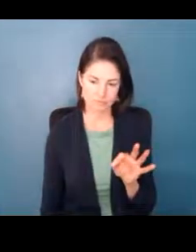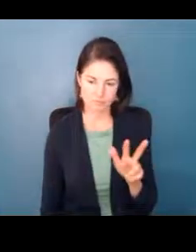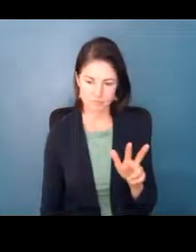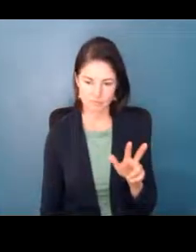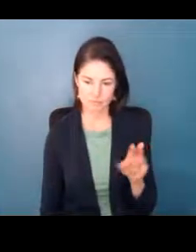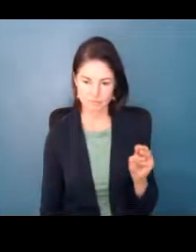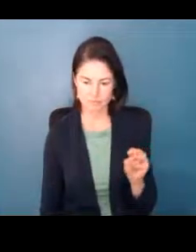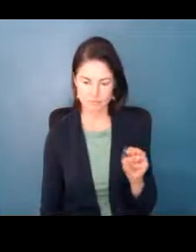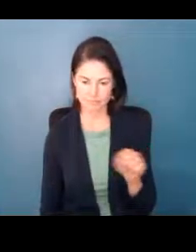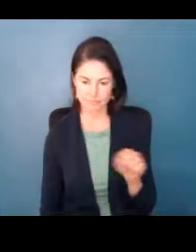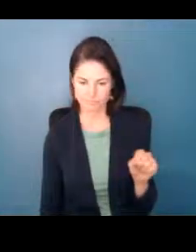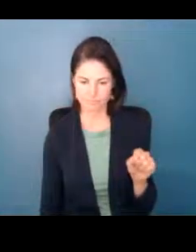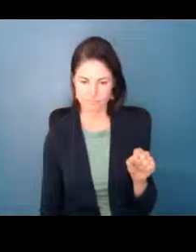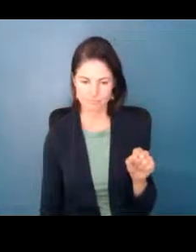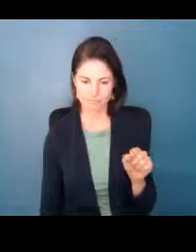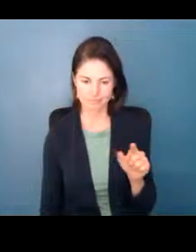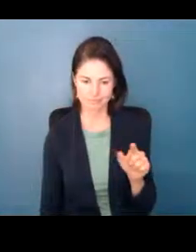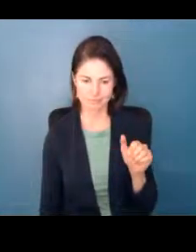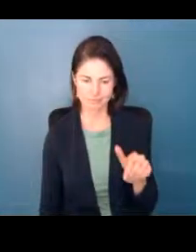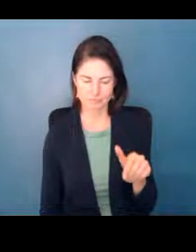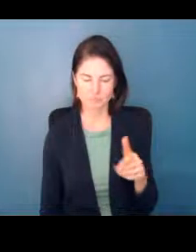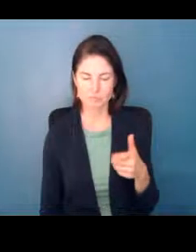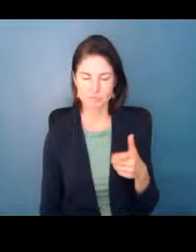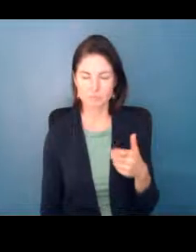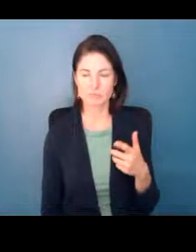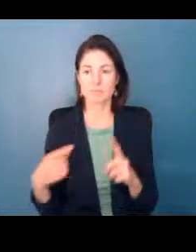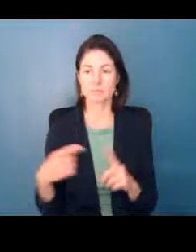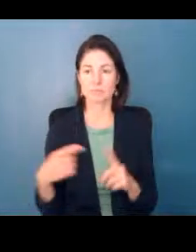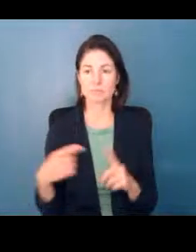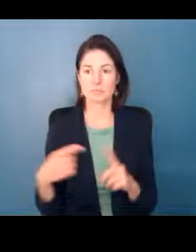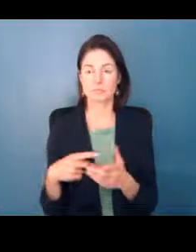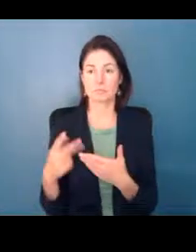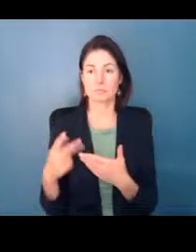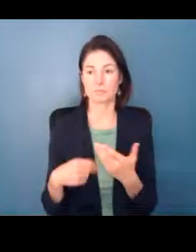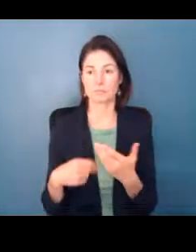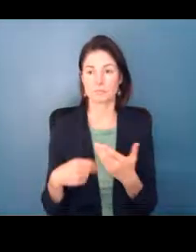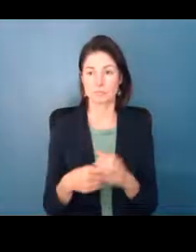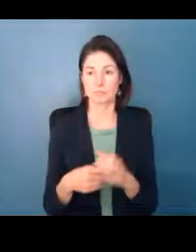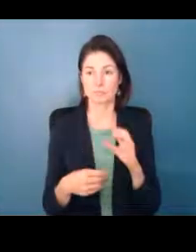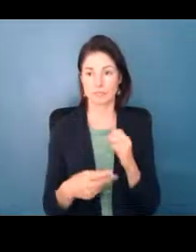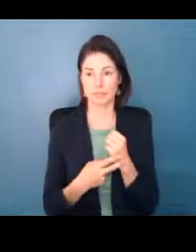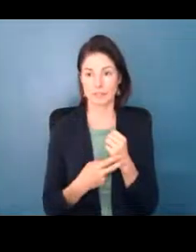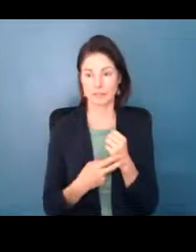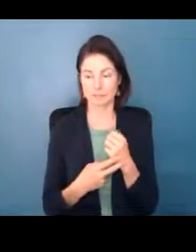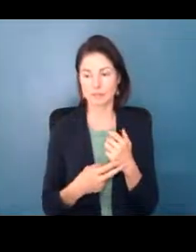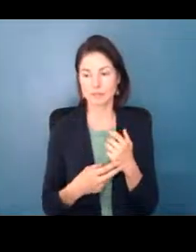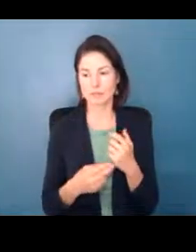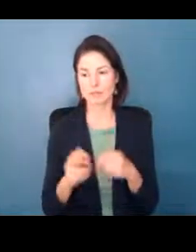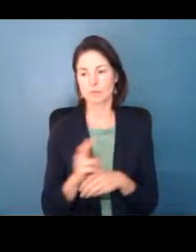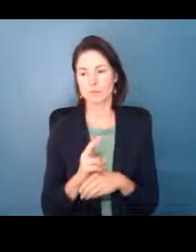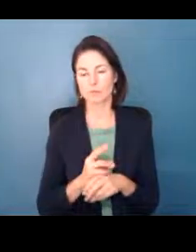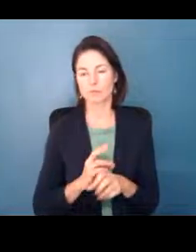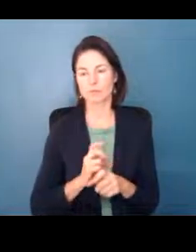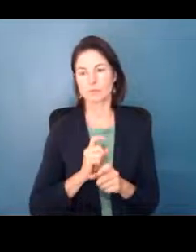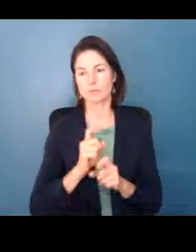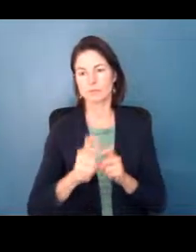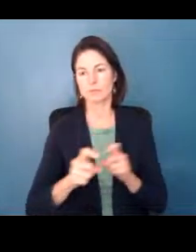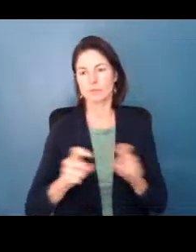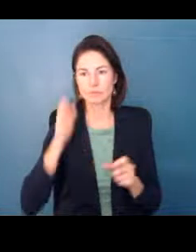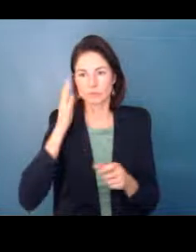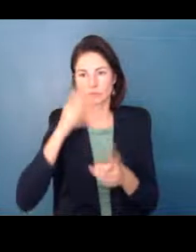$93,331,000 respectively. The unprogrammed $88,000 will be captured as savings and used to program future projects.